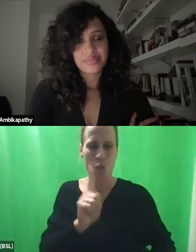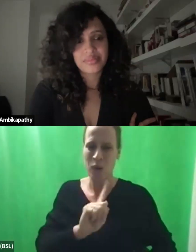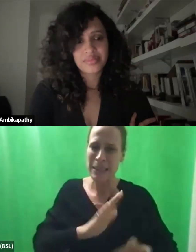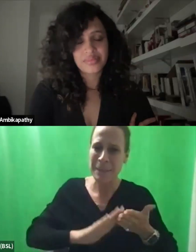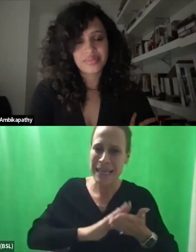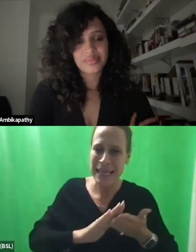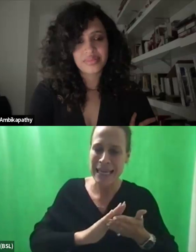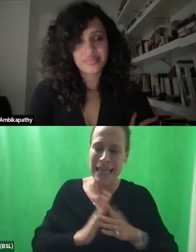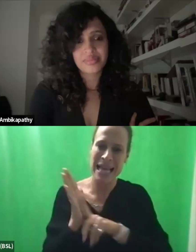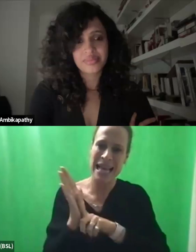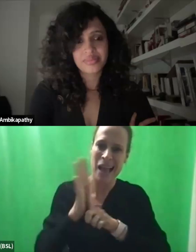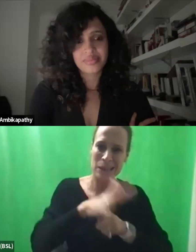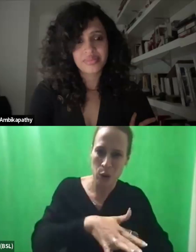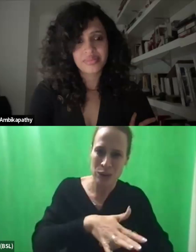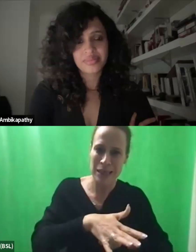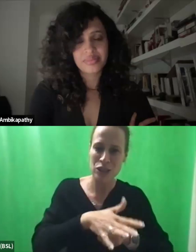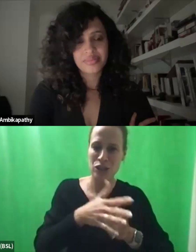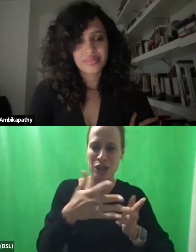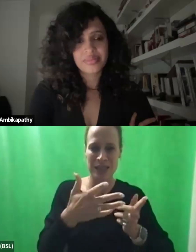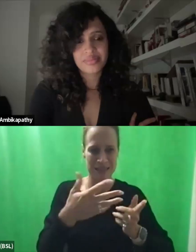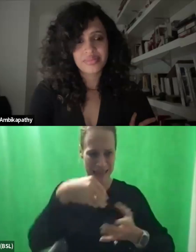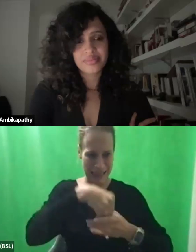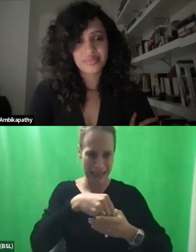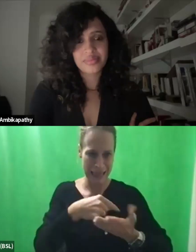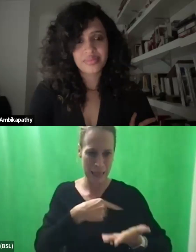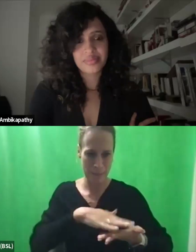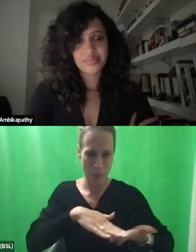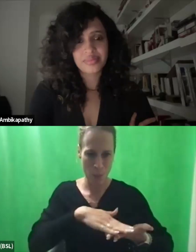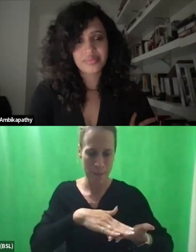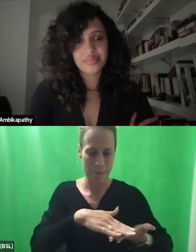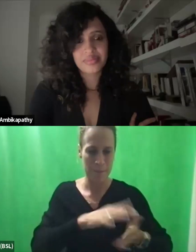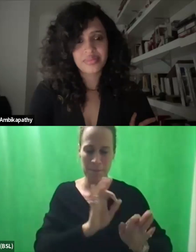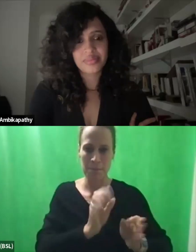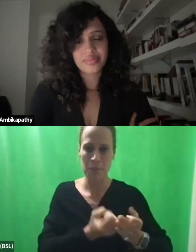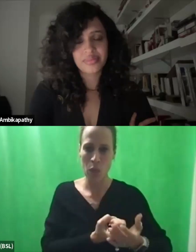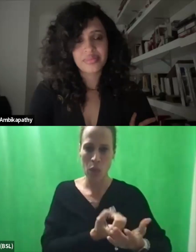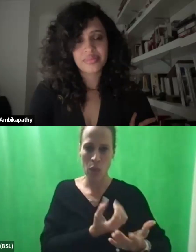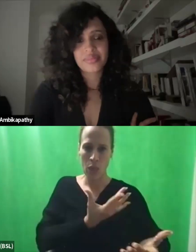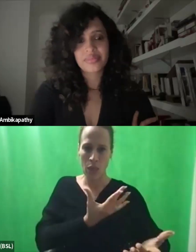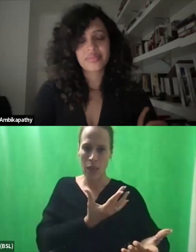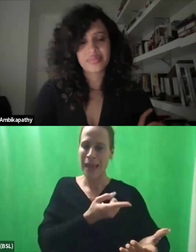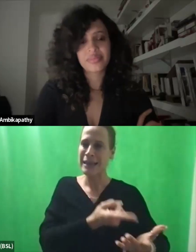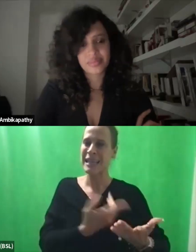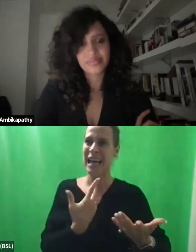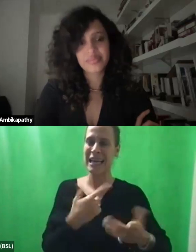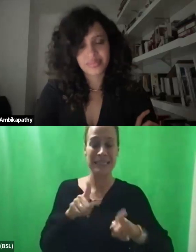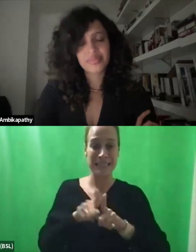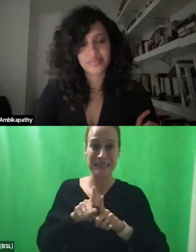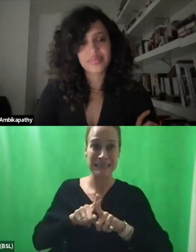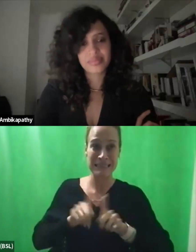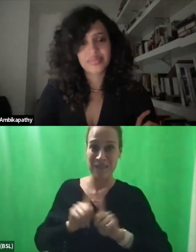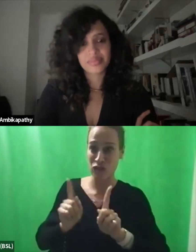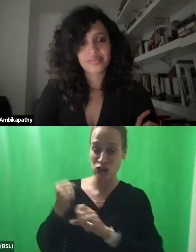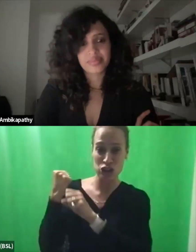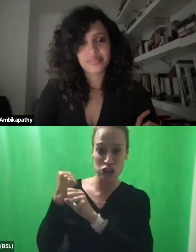The exploitation that we find in this poem is not something that comes through. The different generations of women that are doing this job